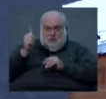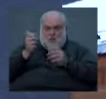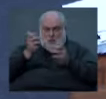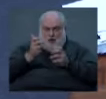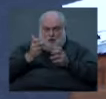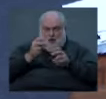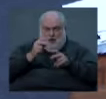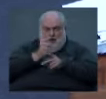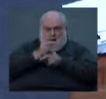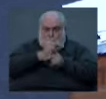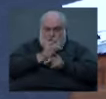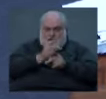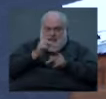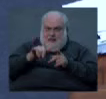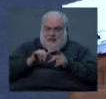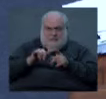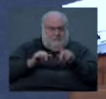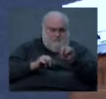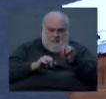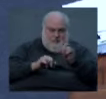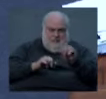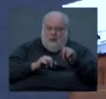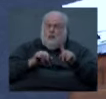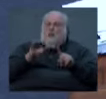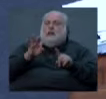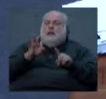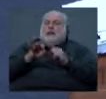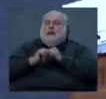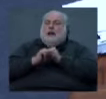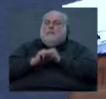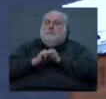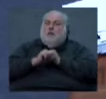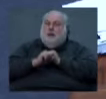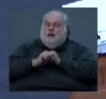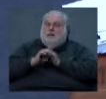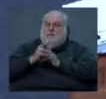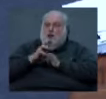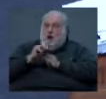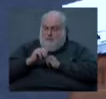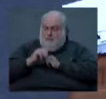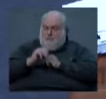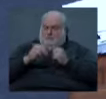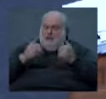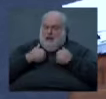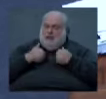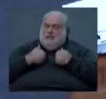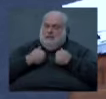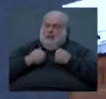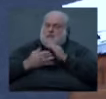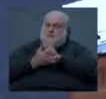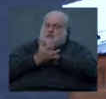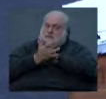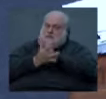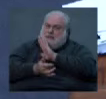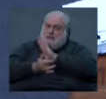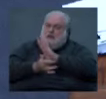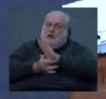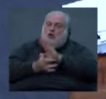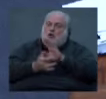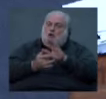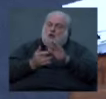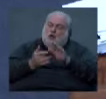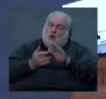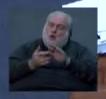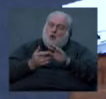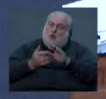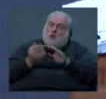Rock. Ideally, we need a marketing firm which possesses the necessary expertise required to make our